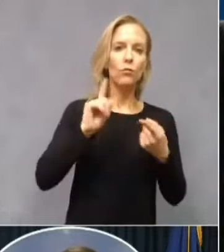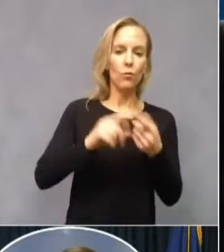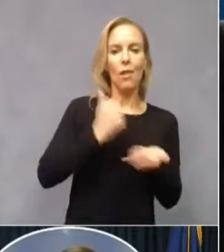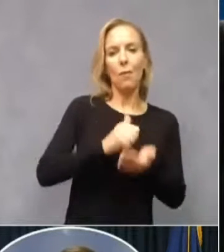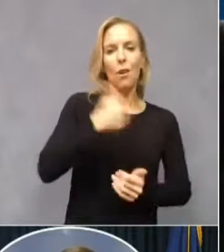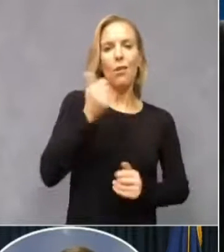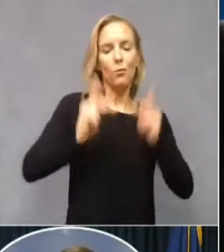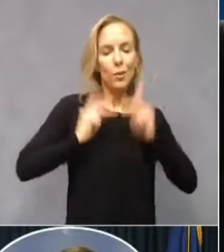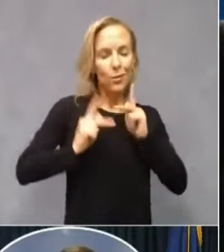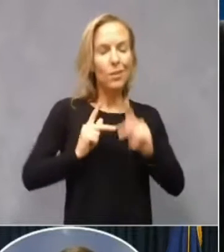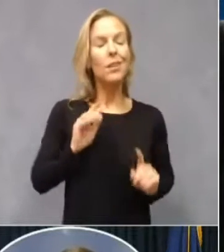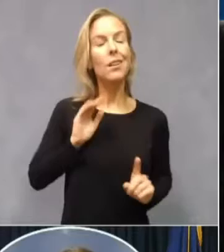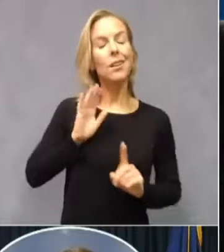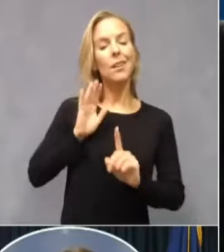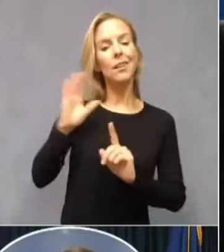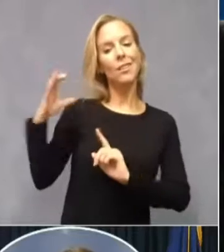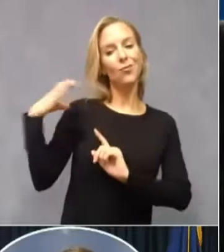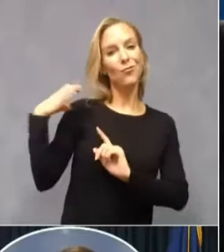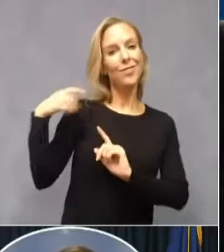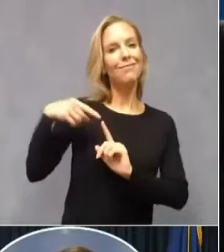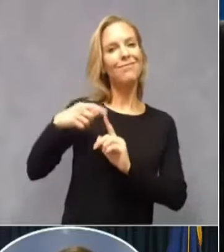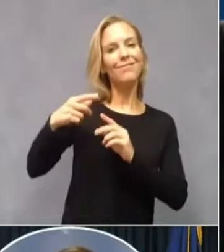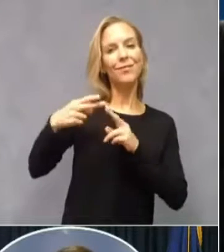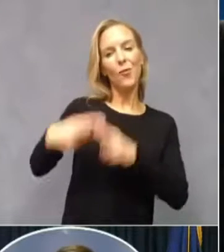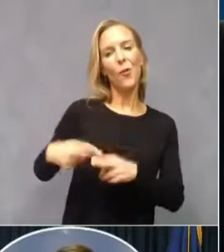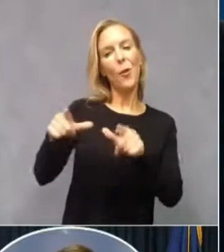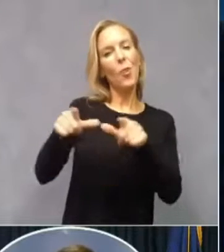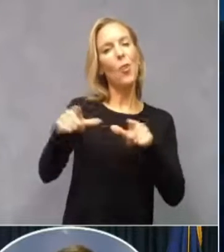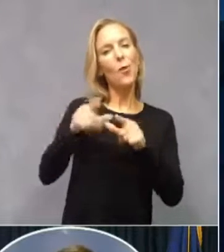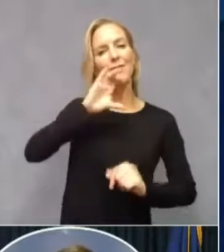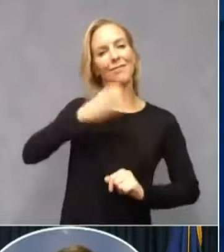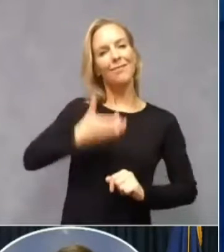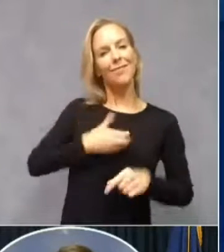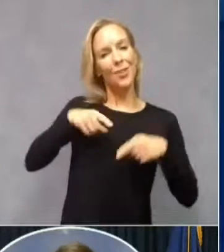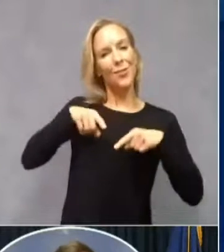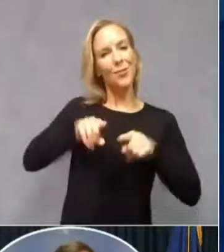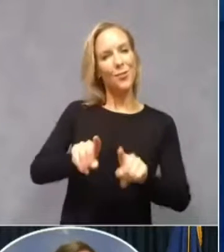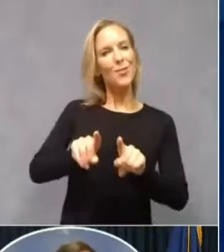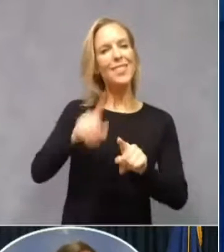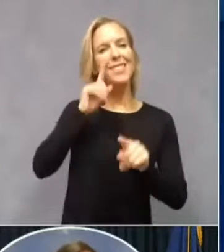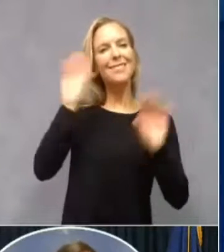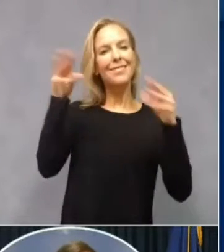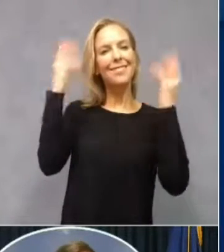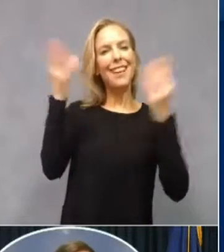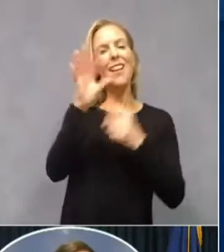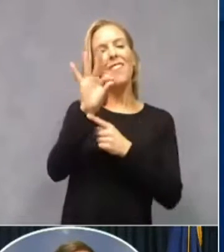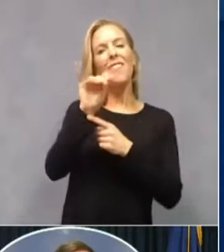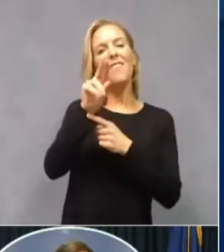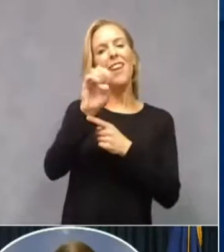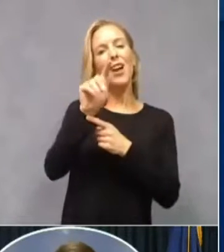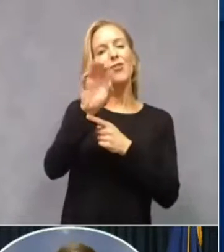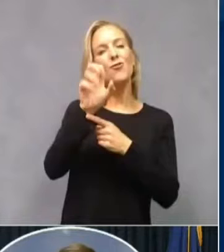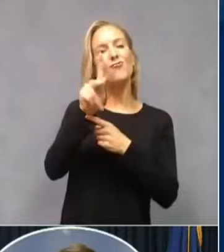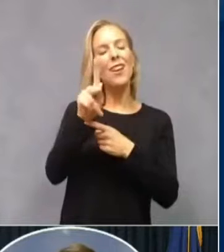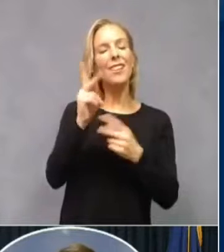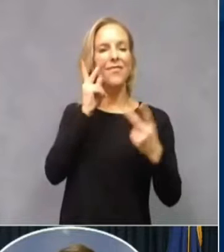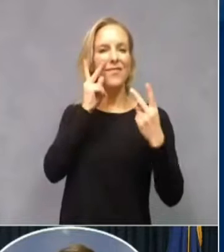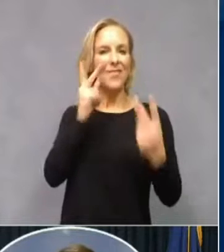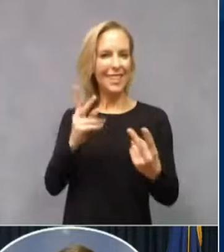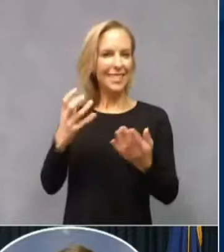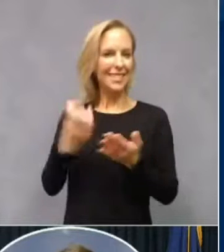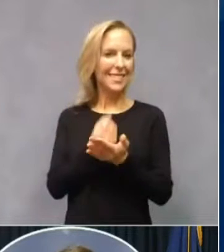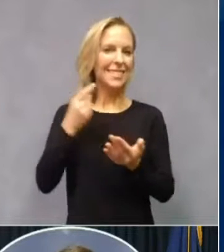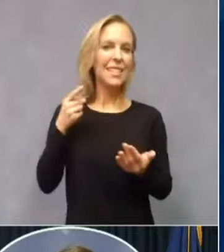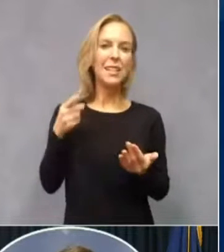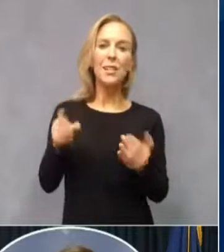was also known as the local Santa on the yearly fire truck visits. He touched more lives than I think even he could have ever